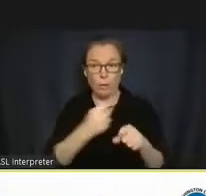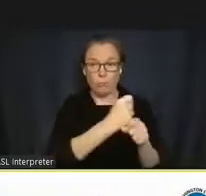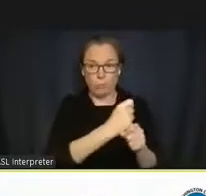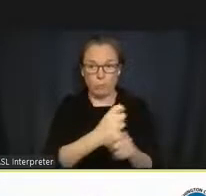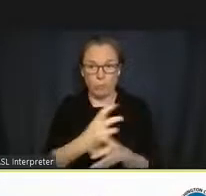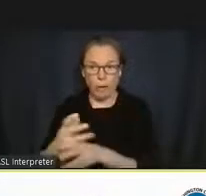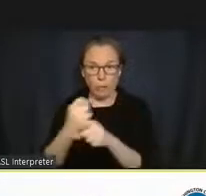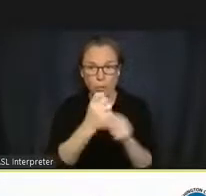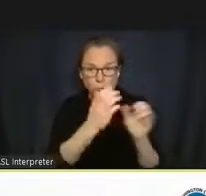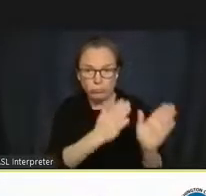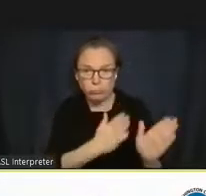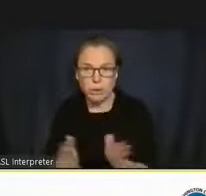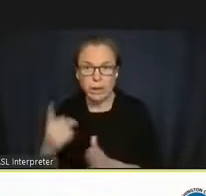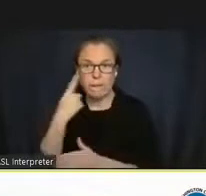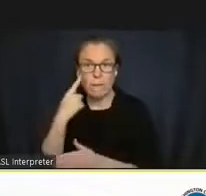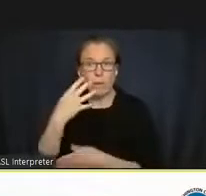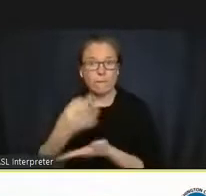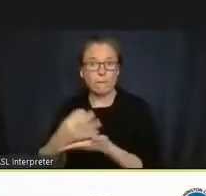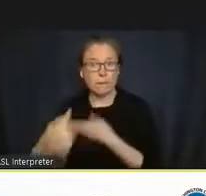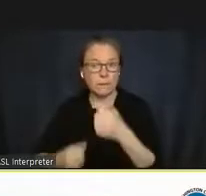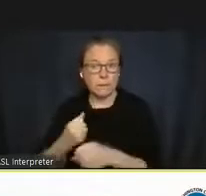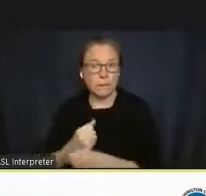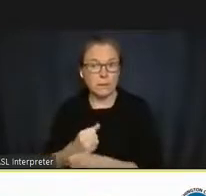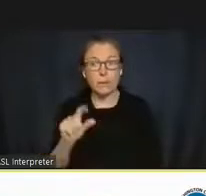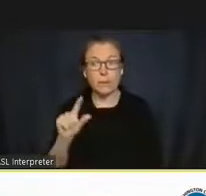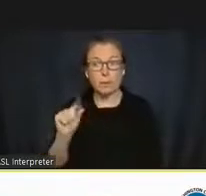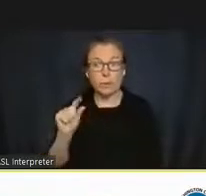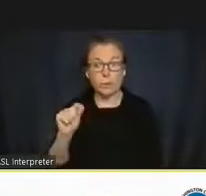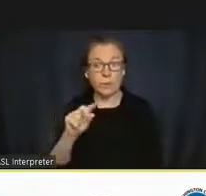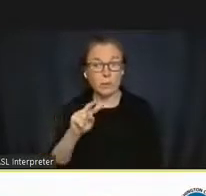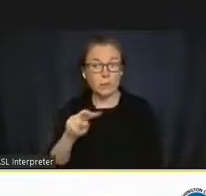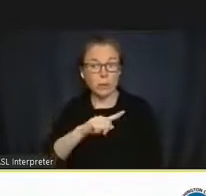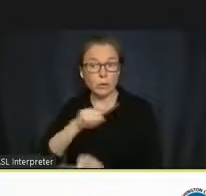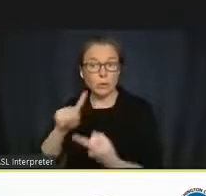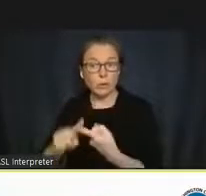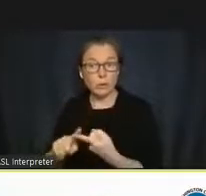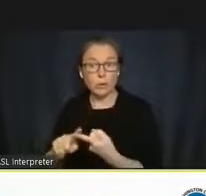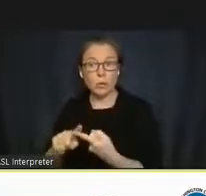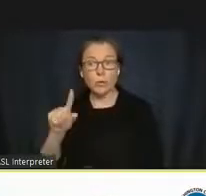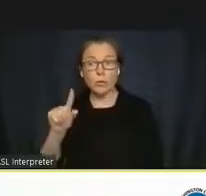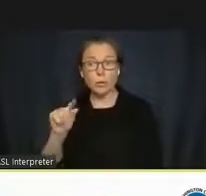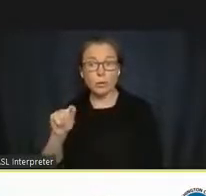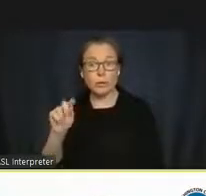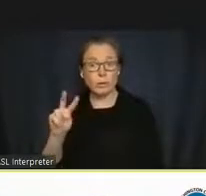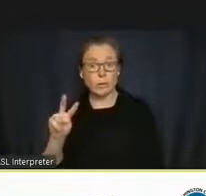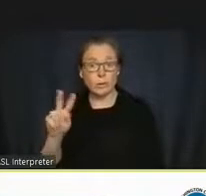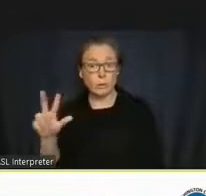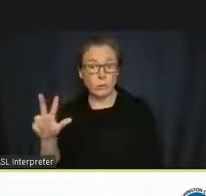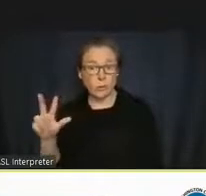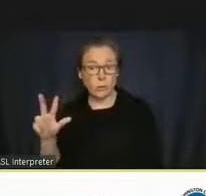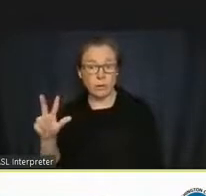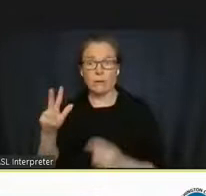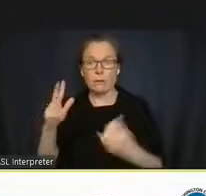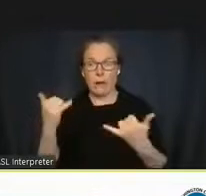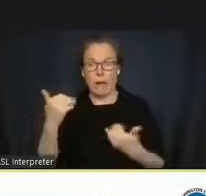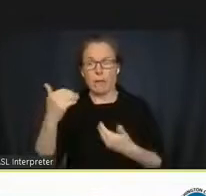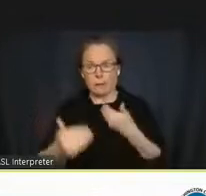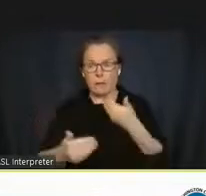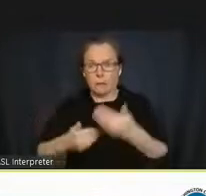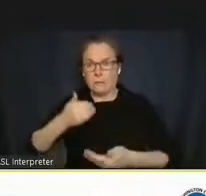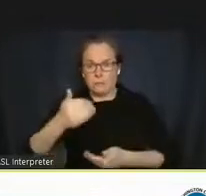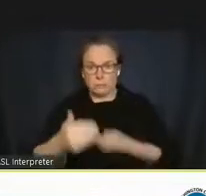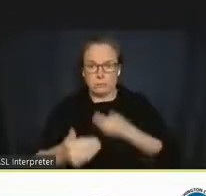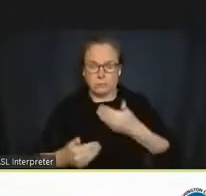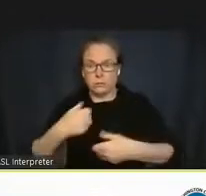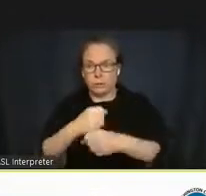year 2022 and 2023 budget. We are on a journey to center the community in our